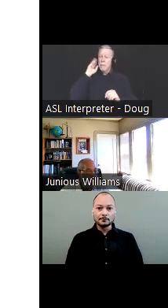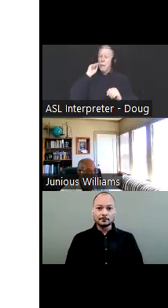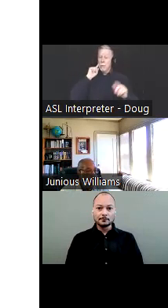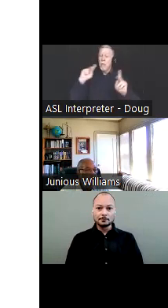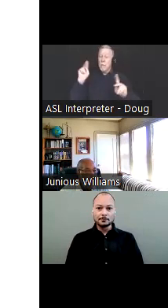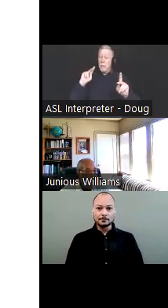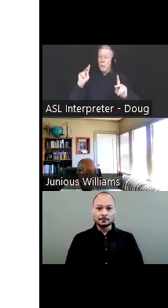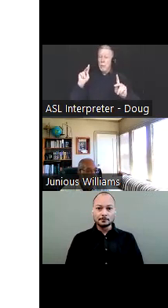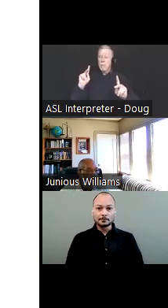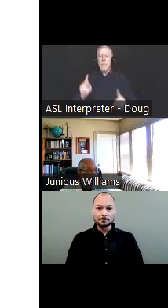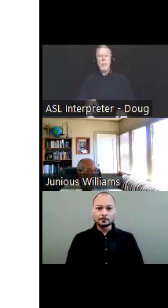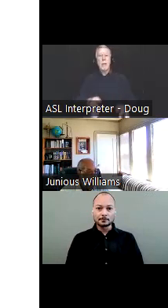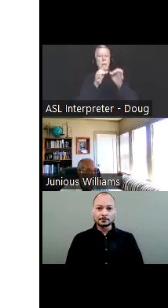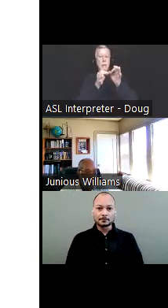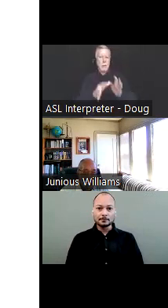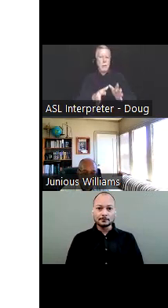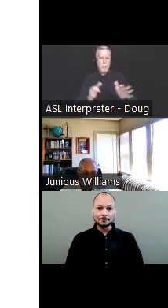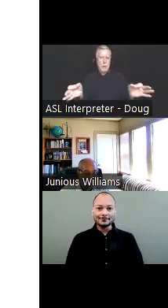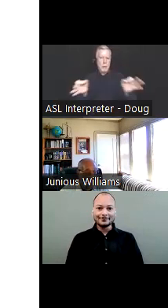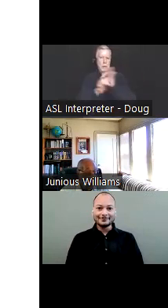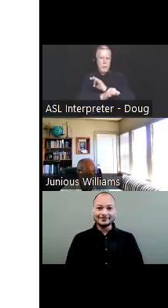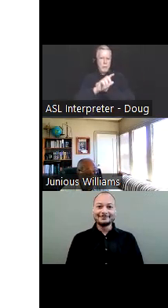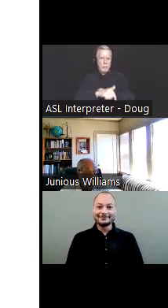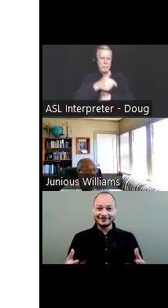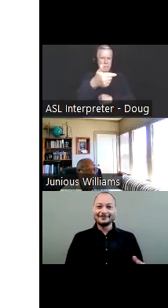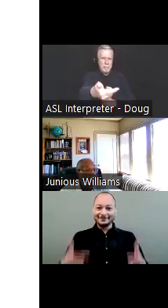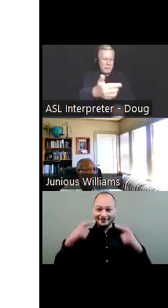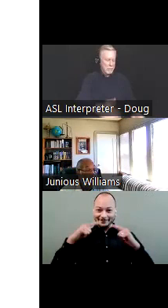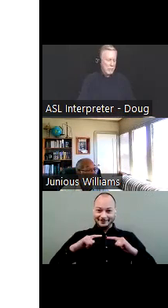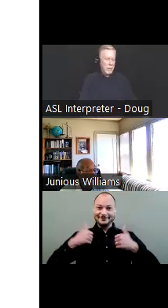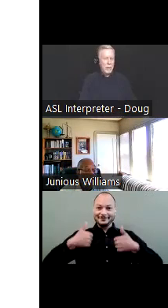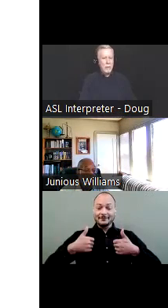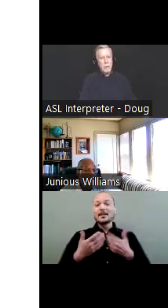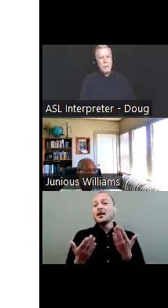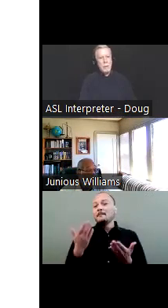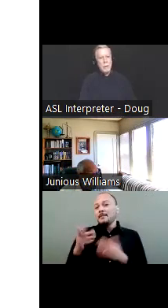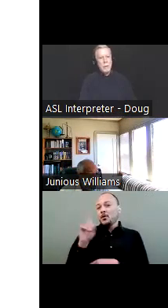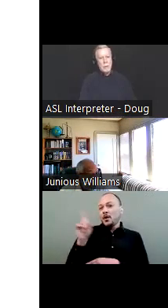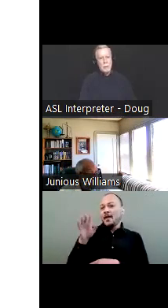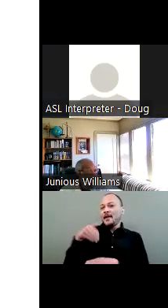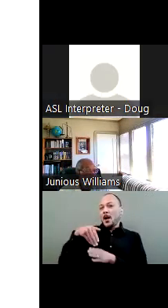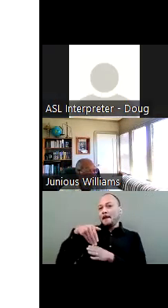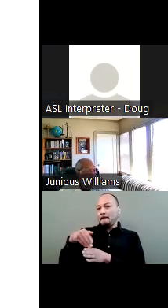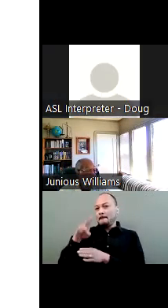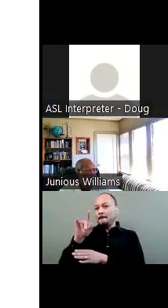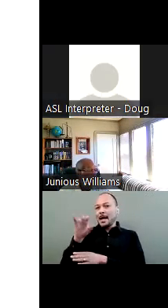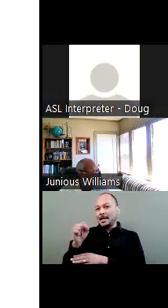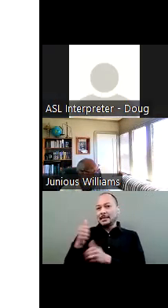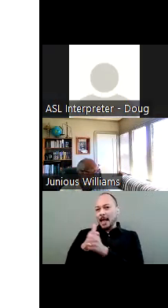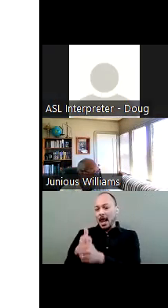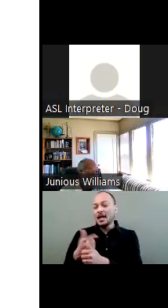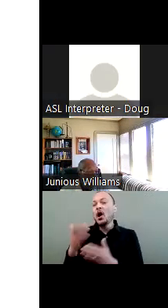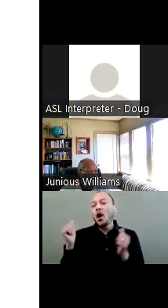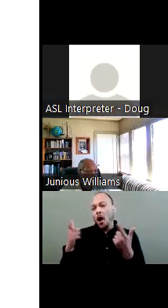go in and see where their biases may lie. And again, all of them have them. I somehow, over